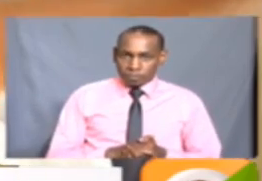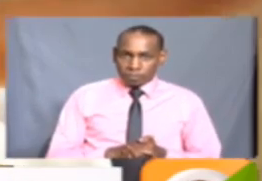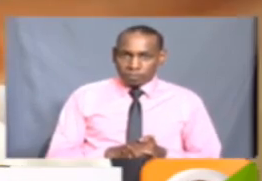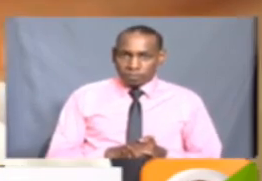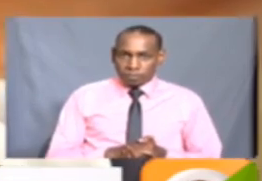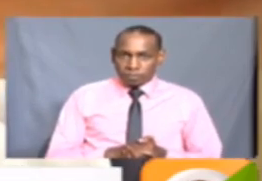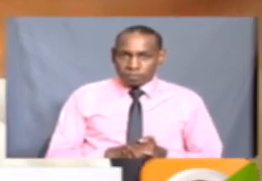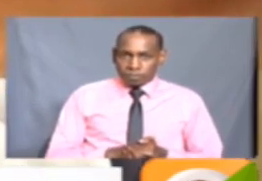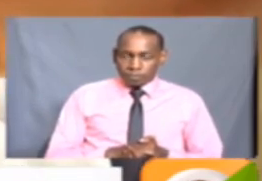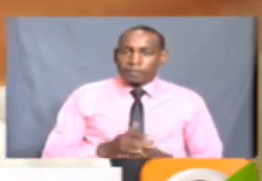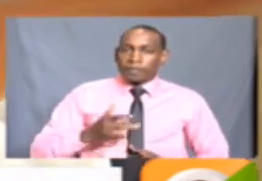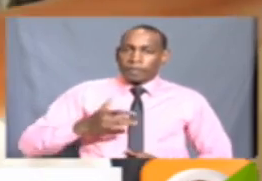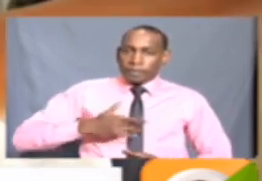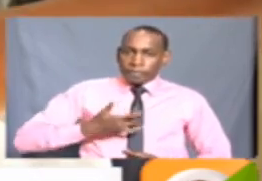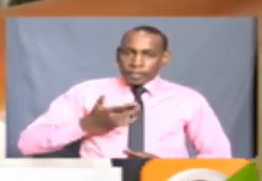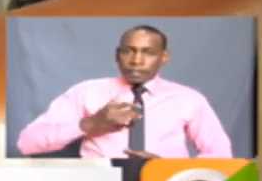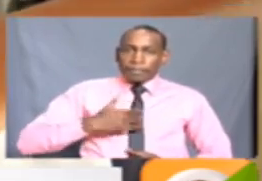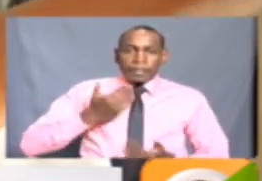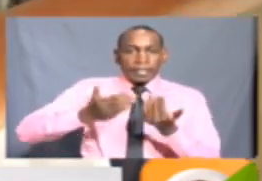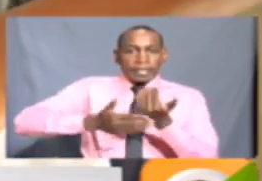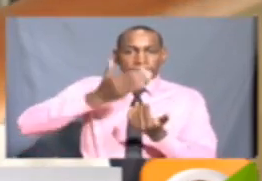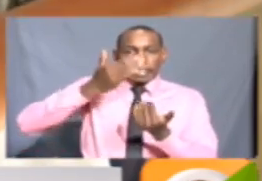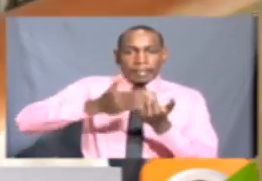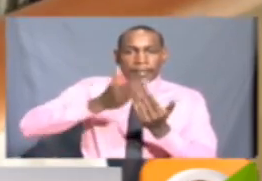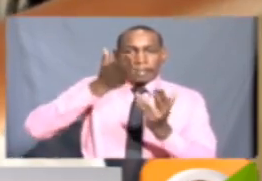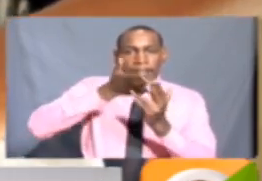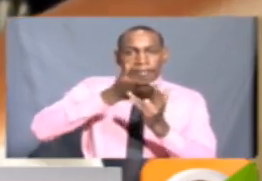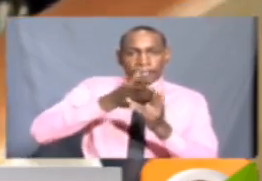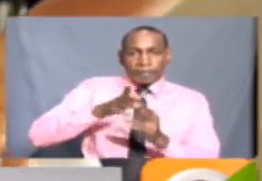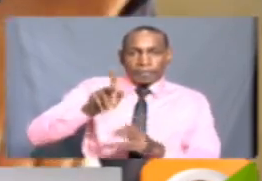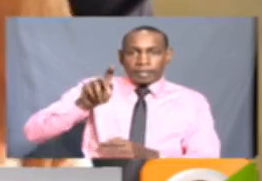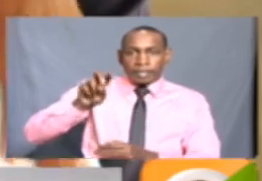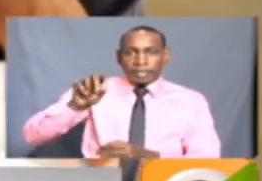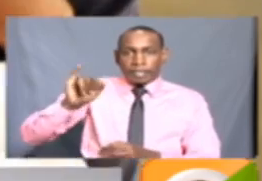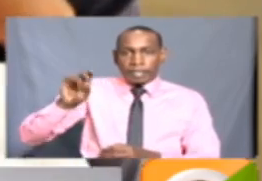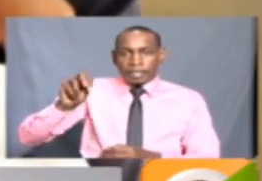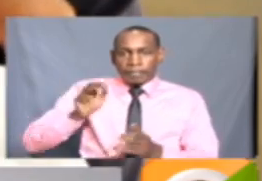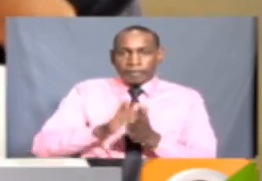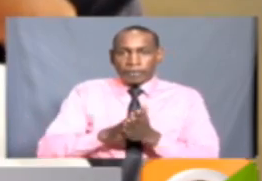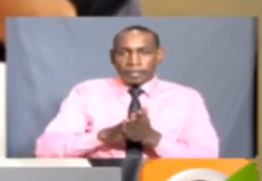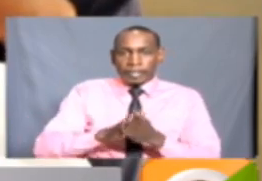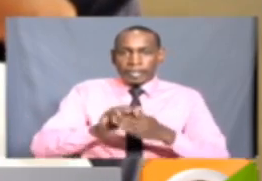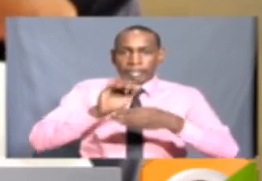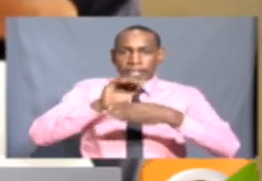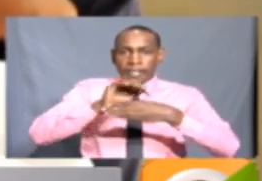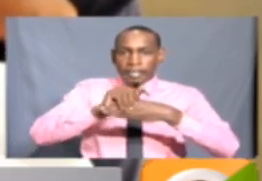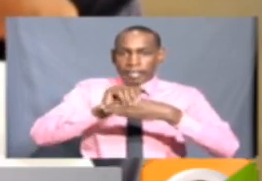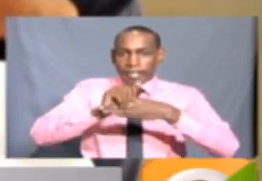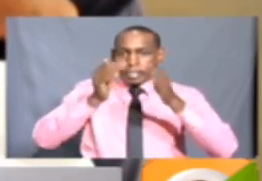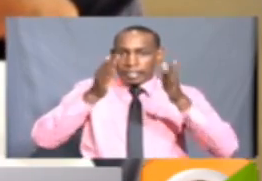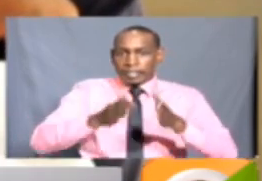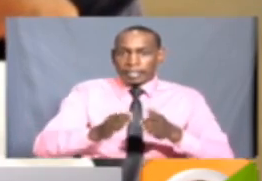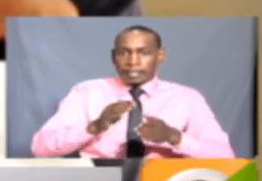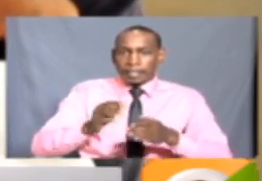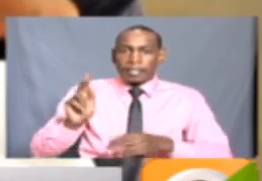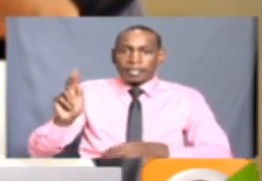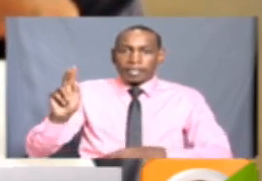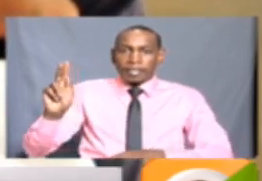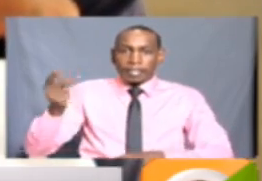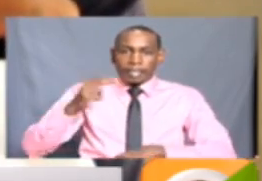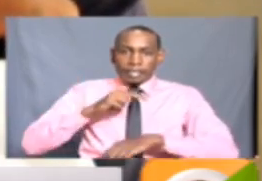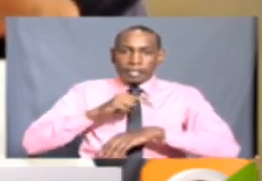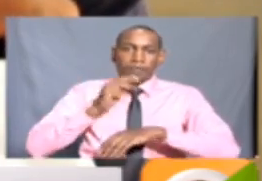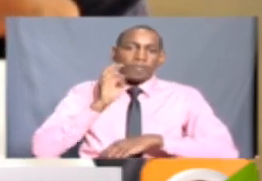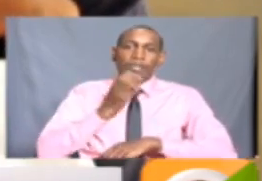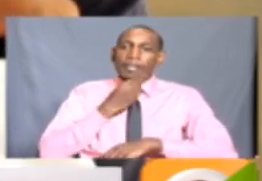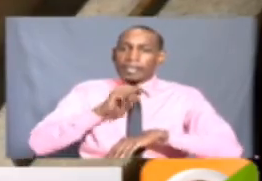A gentle feeling of fondness between Kevin Kiprono, a nursing intern at the Kenyatta National Hospital, and Kefas Kaimenyi,